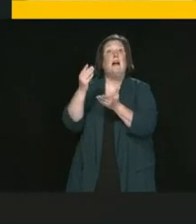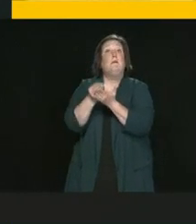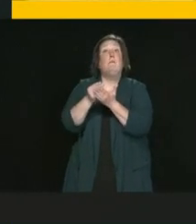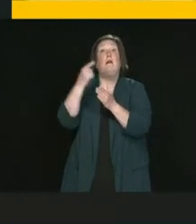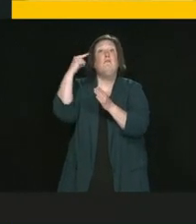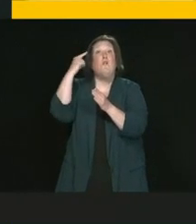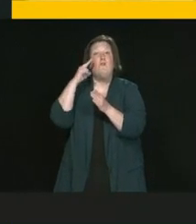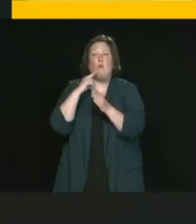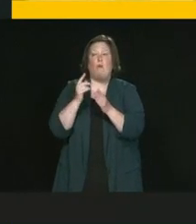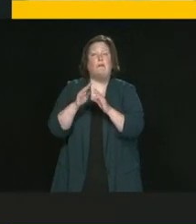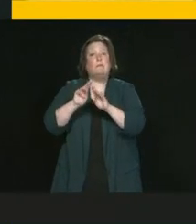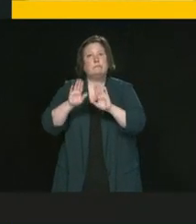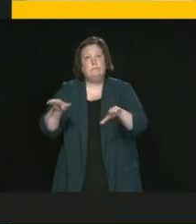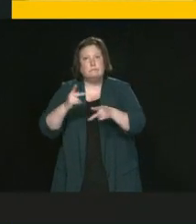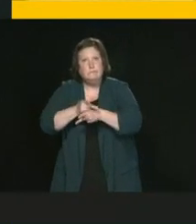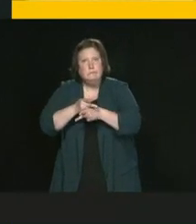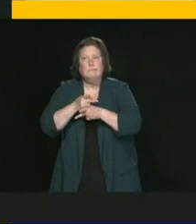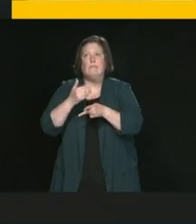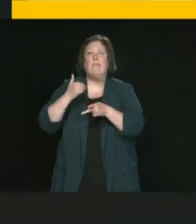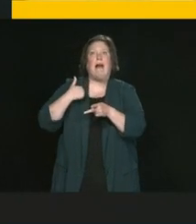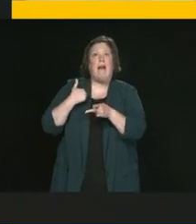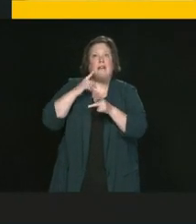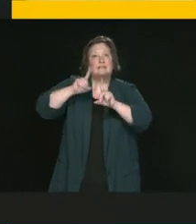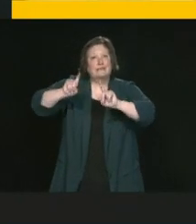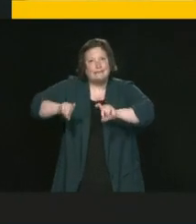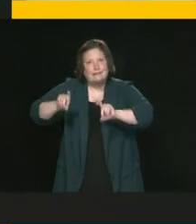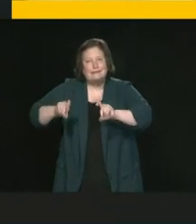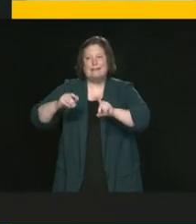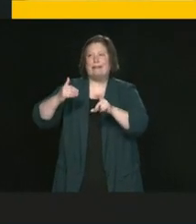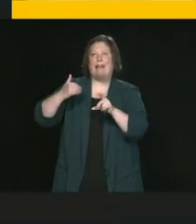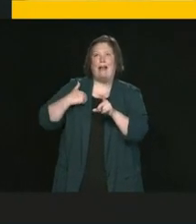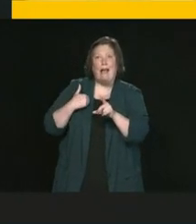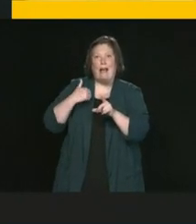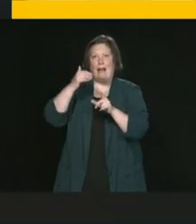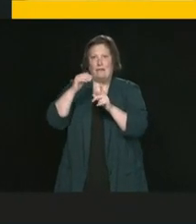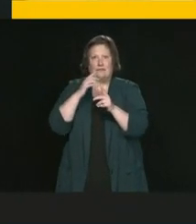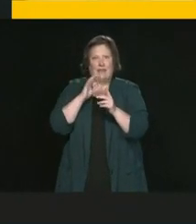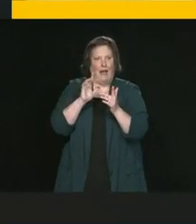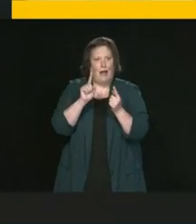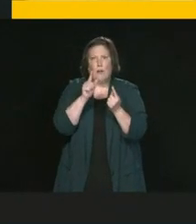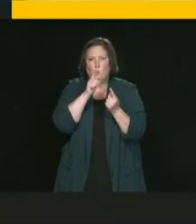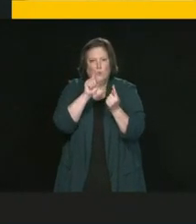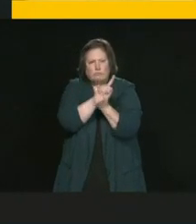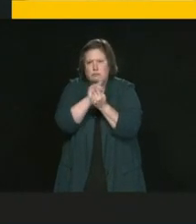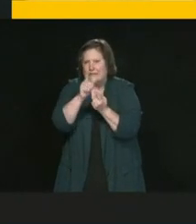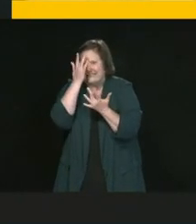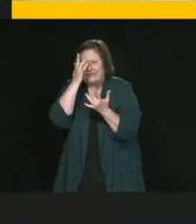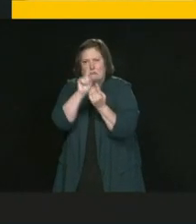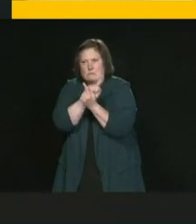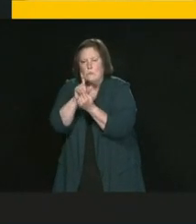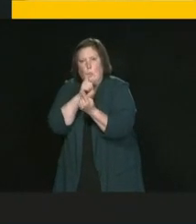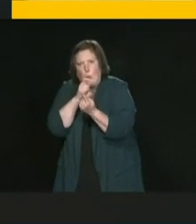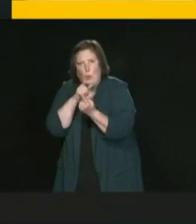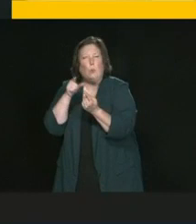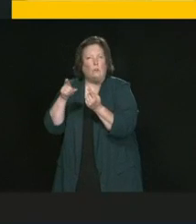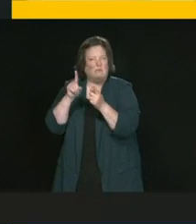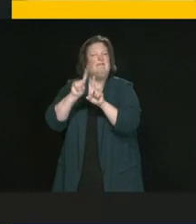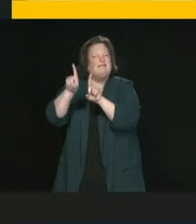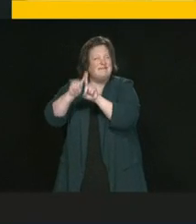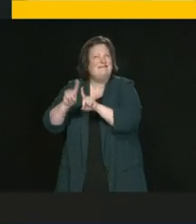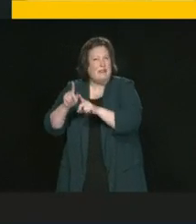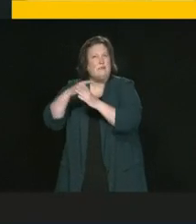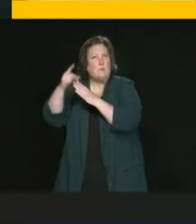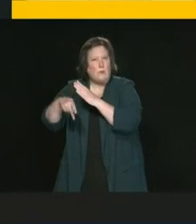tracing, and that your workplace is safe. As the situation evolves, so too must our